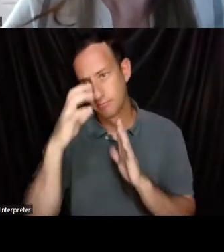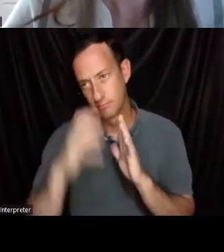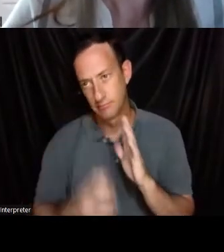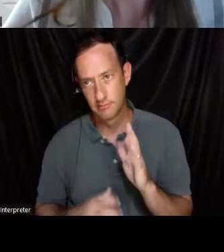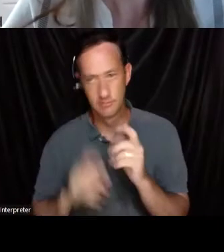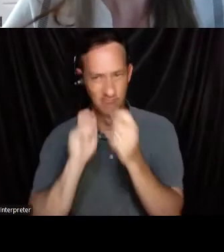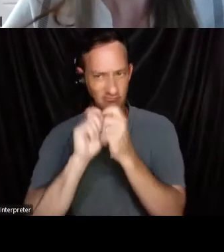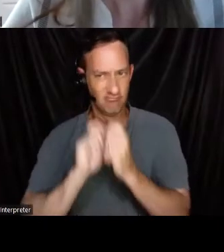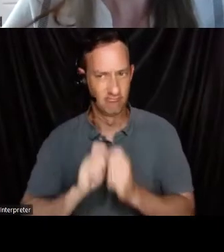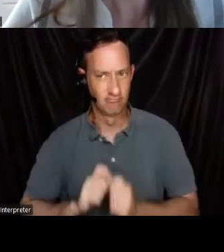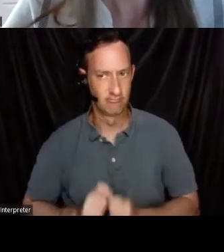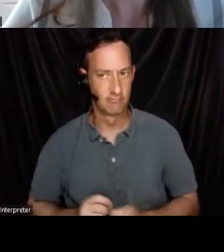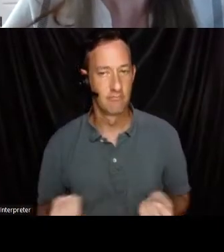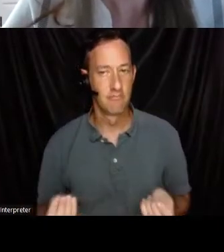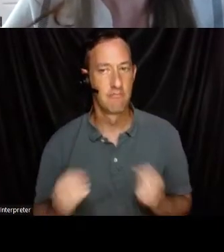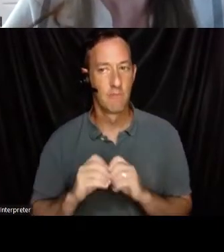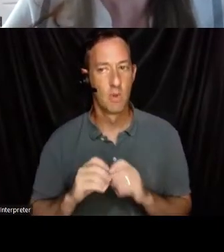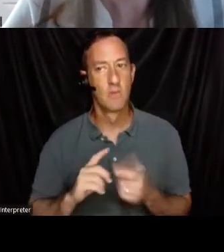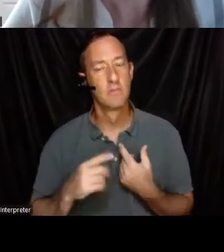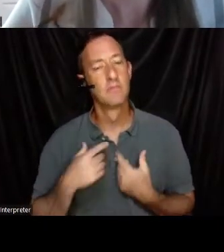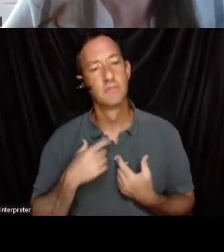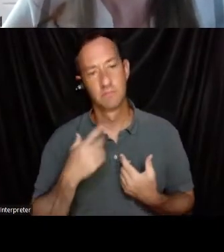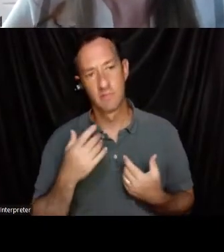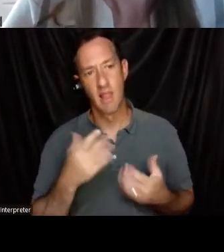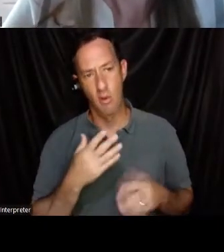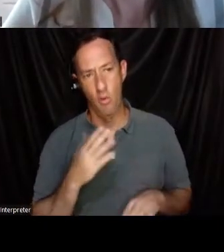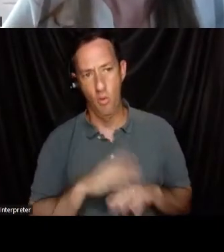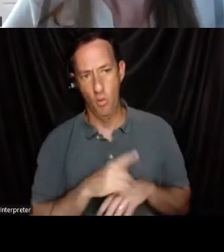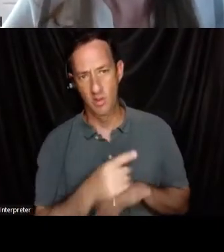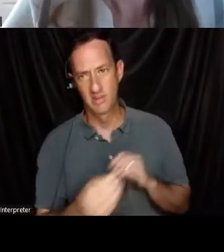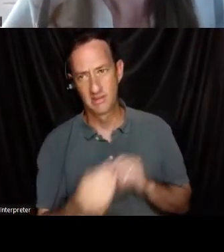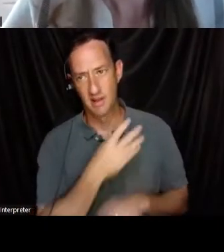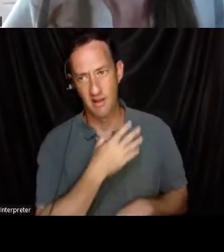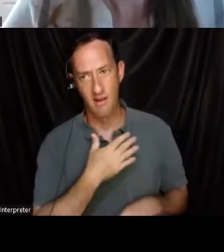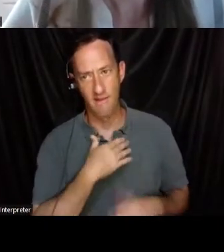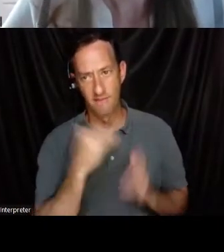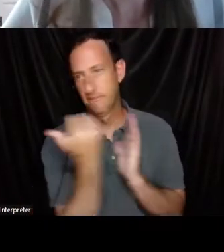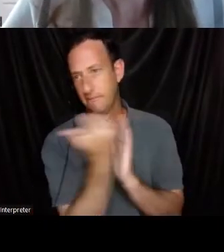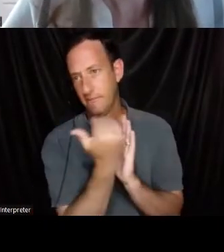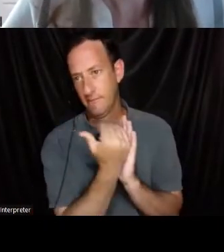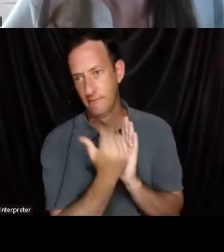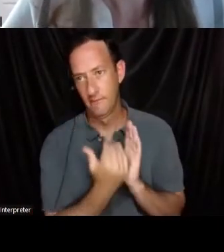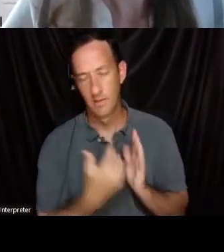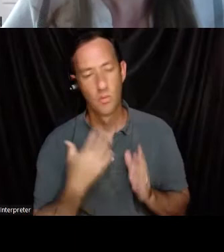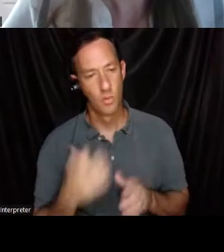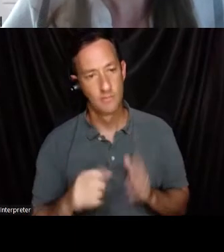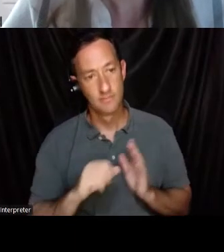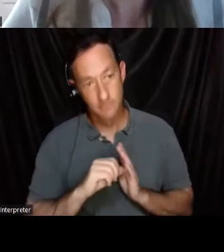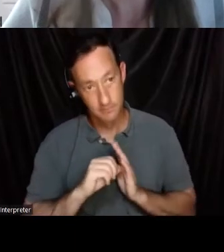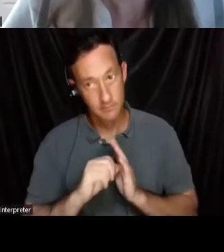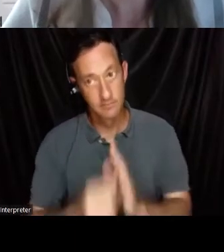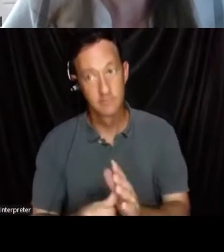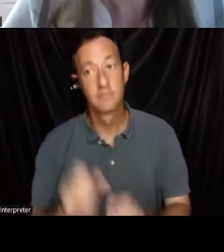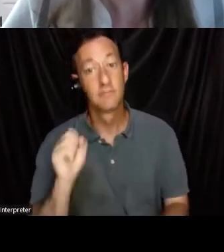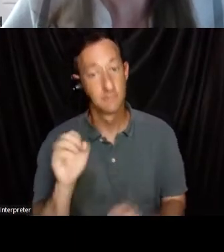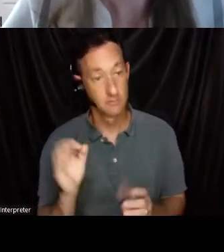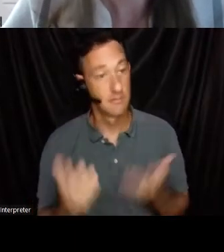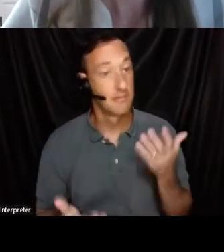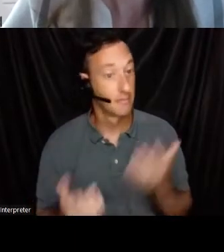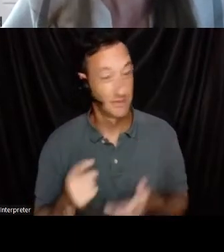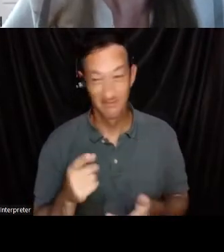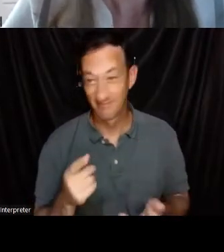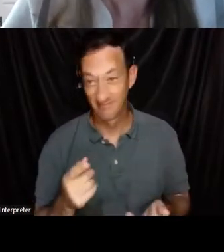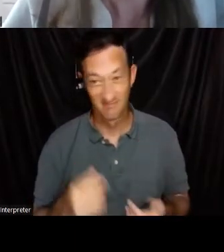but I just want to, and they're here on this slide, and I want to highlight that it's possible that you still won't be able to